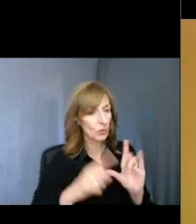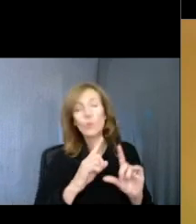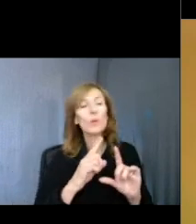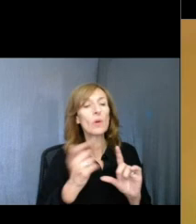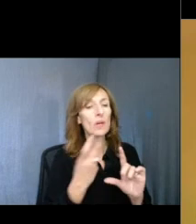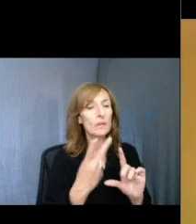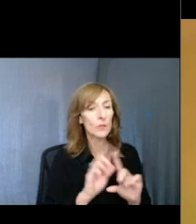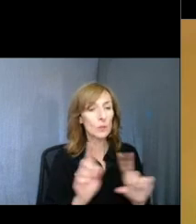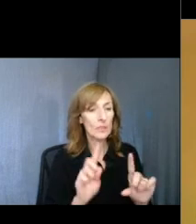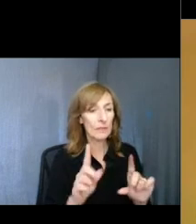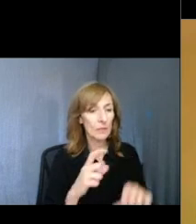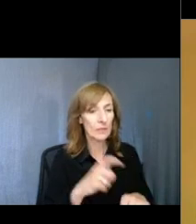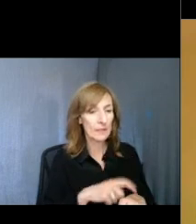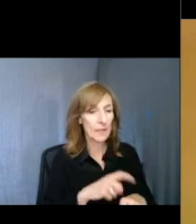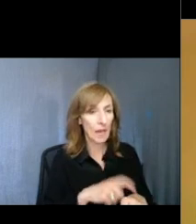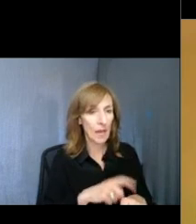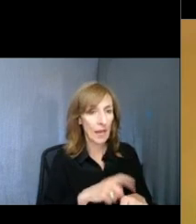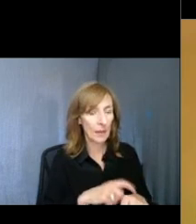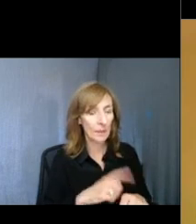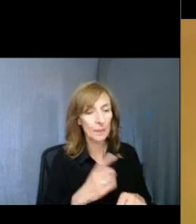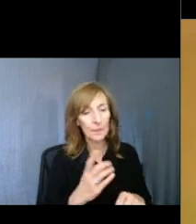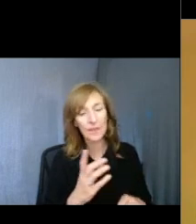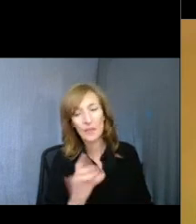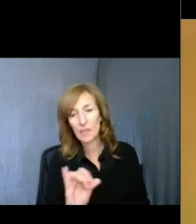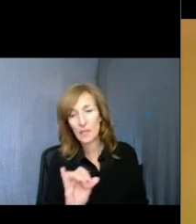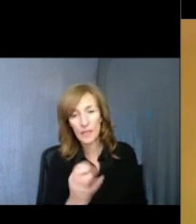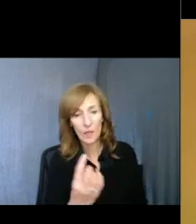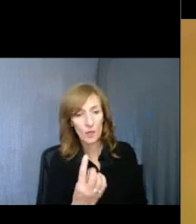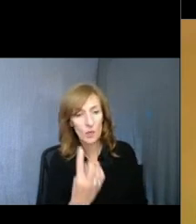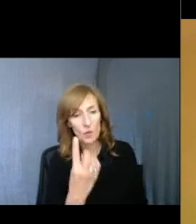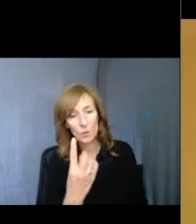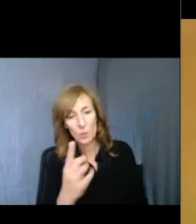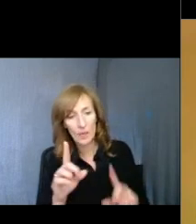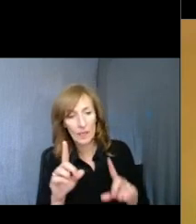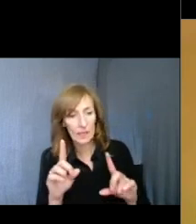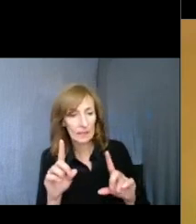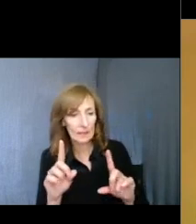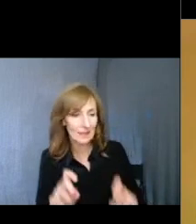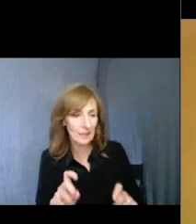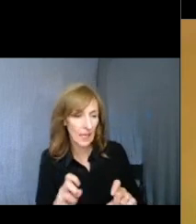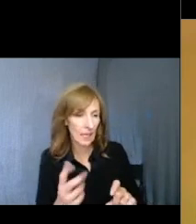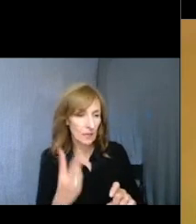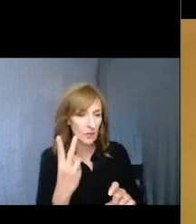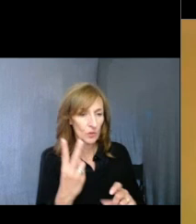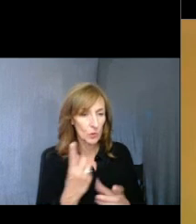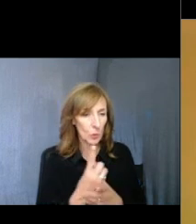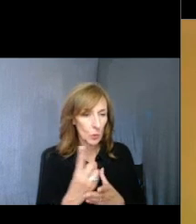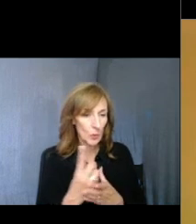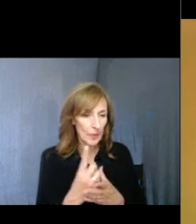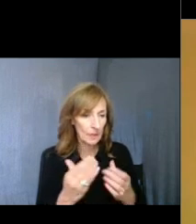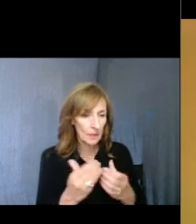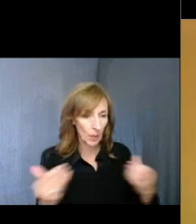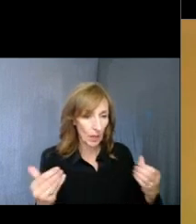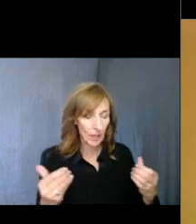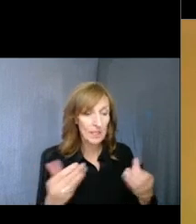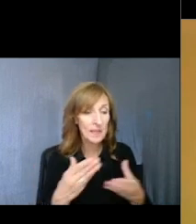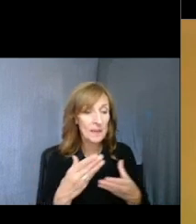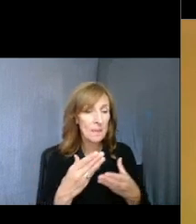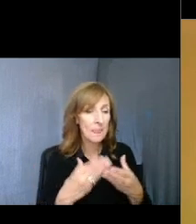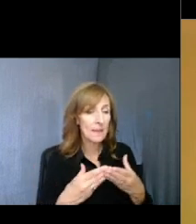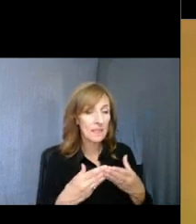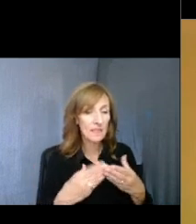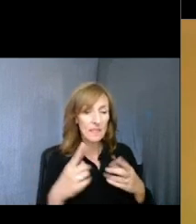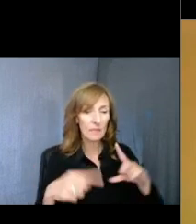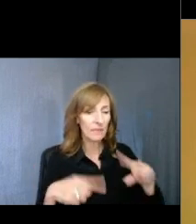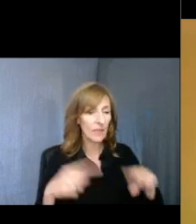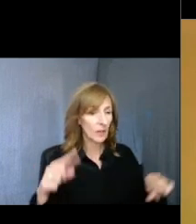talk about one test, two tests 2 weeks apart to see, because there can be some variability normally